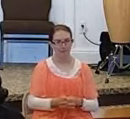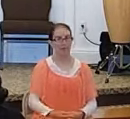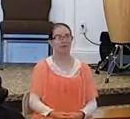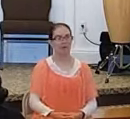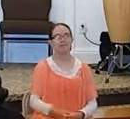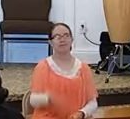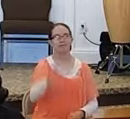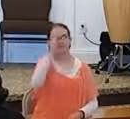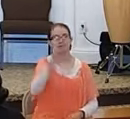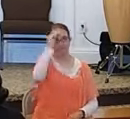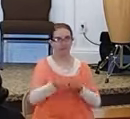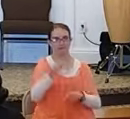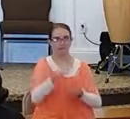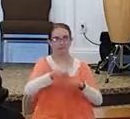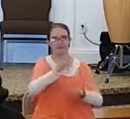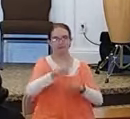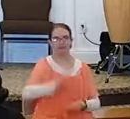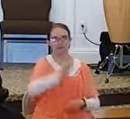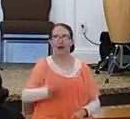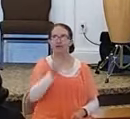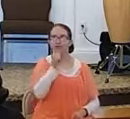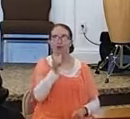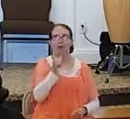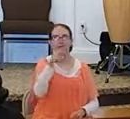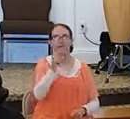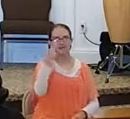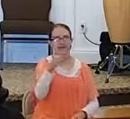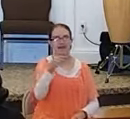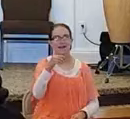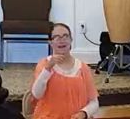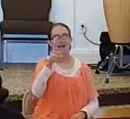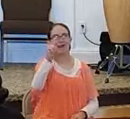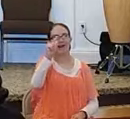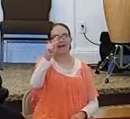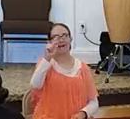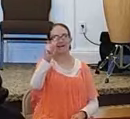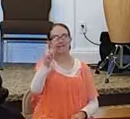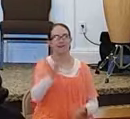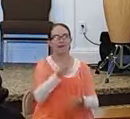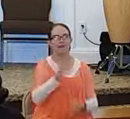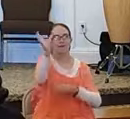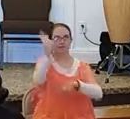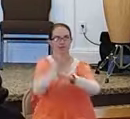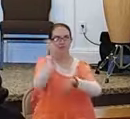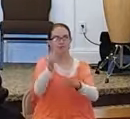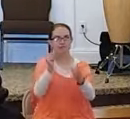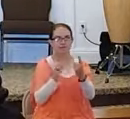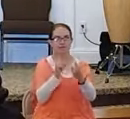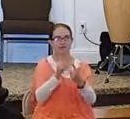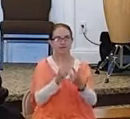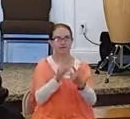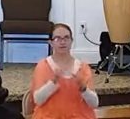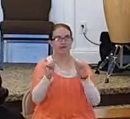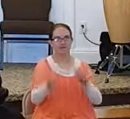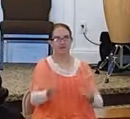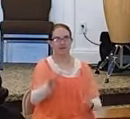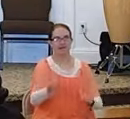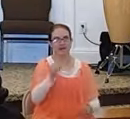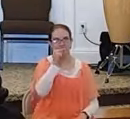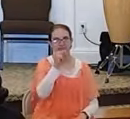Hallelujah. Brother Stone King said, I don't speak ancient Latin. And after church, the guy came to him and he said, can I tell